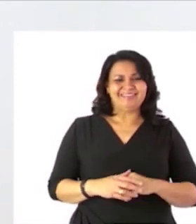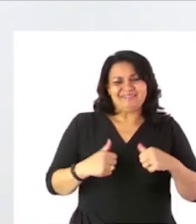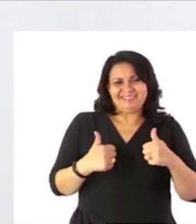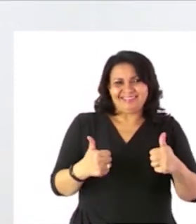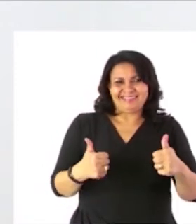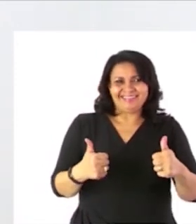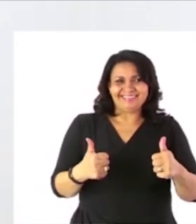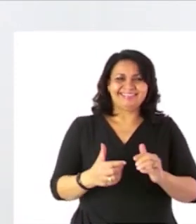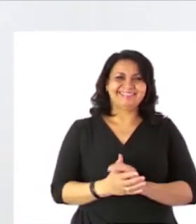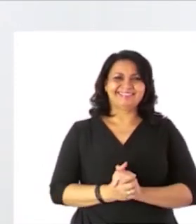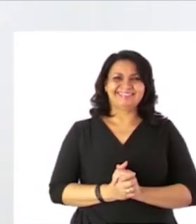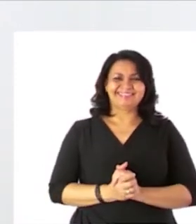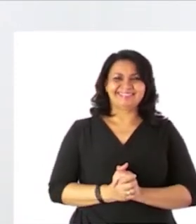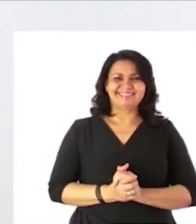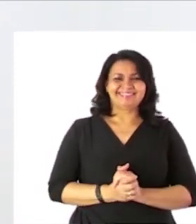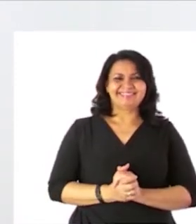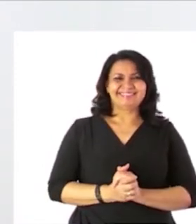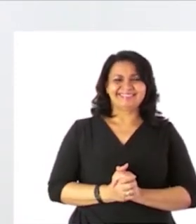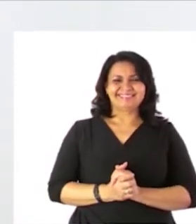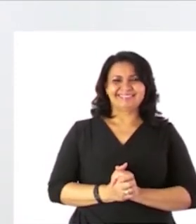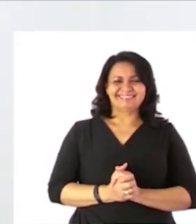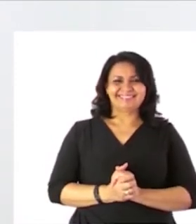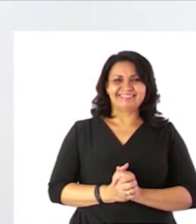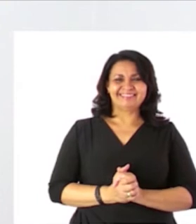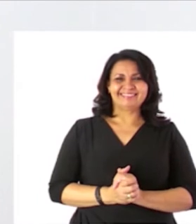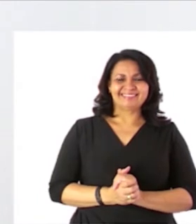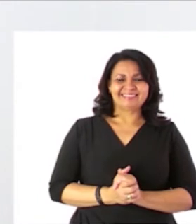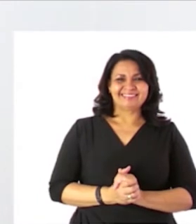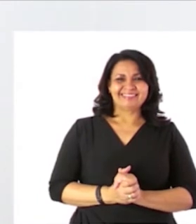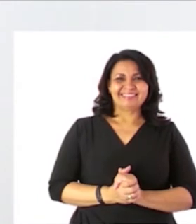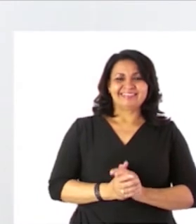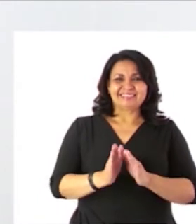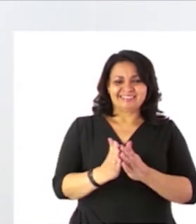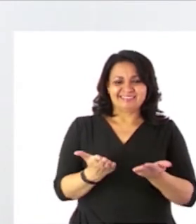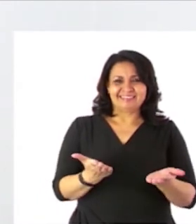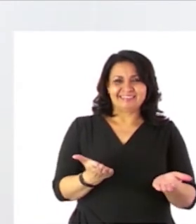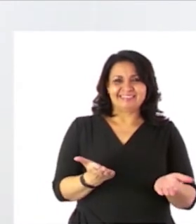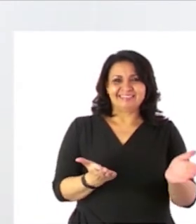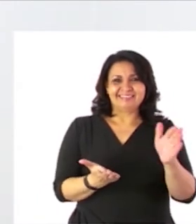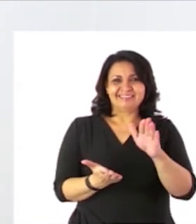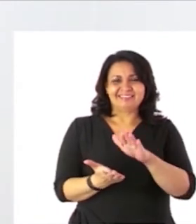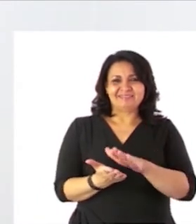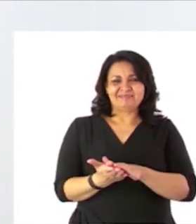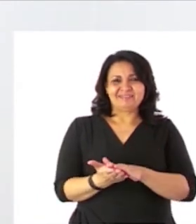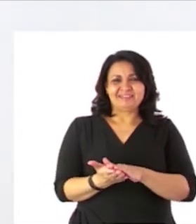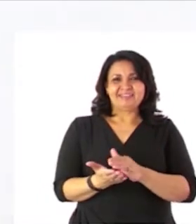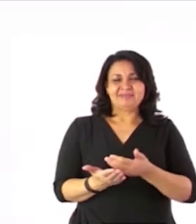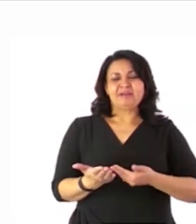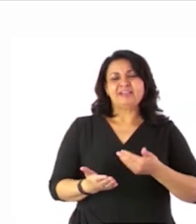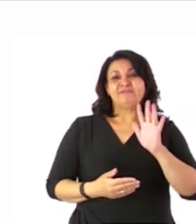Well done. We have got 5 senses. Can we turn to page